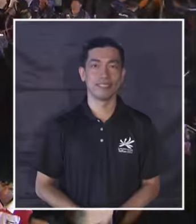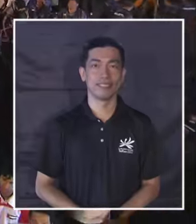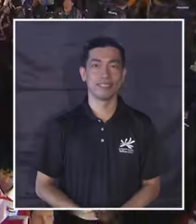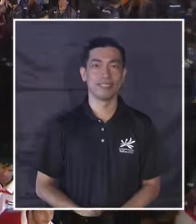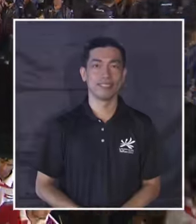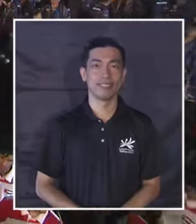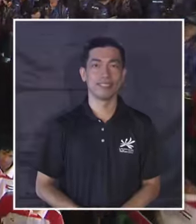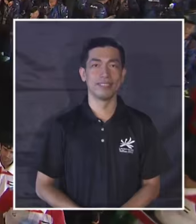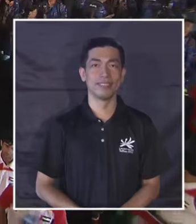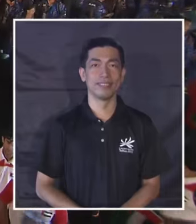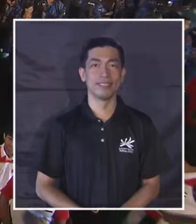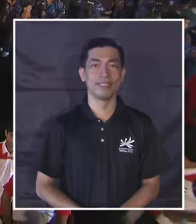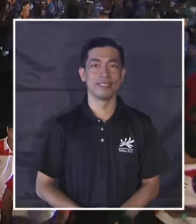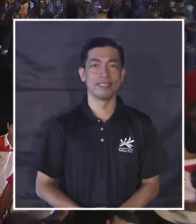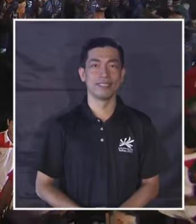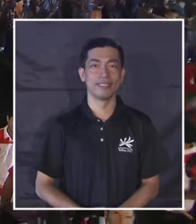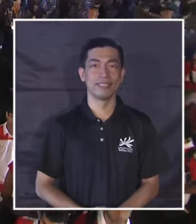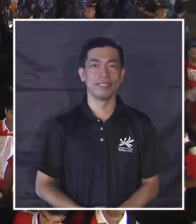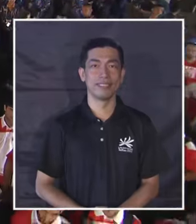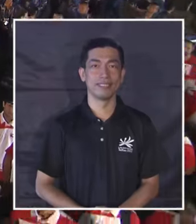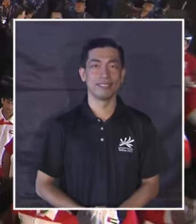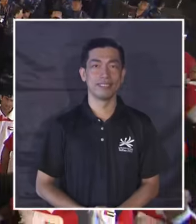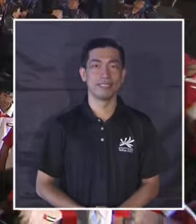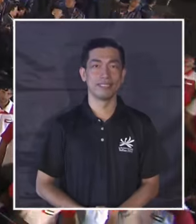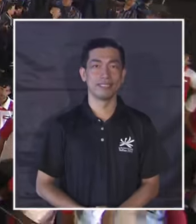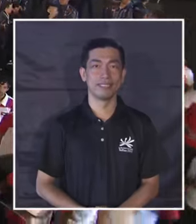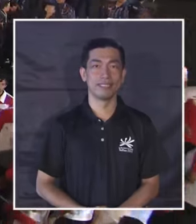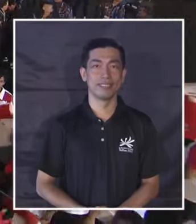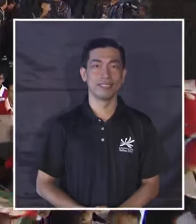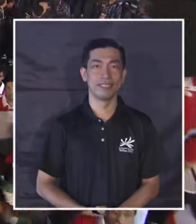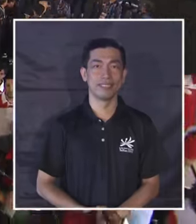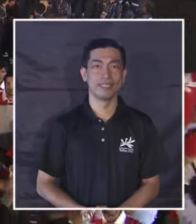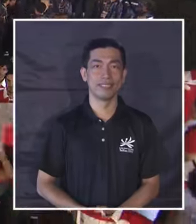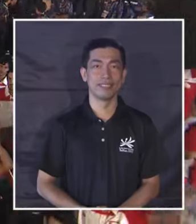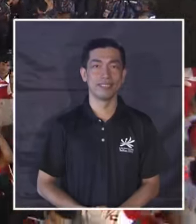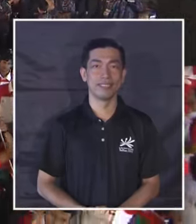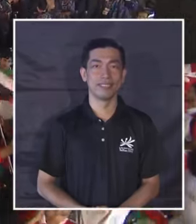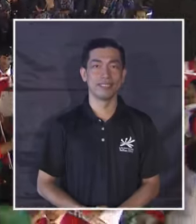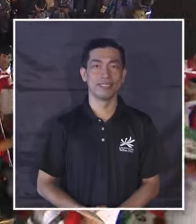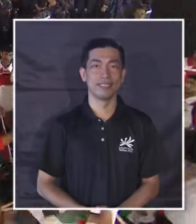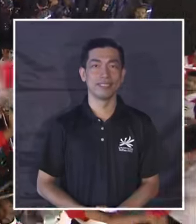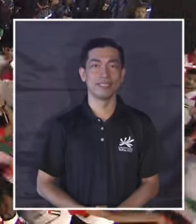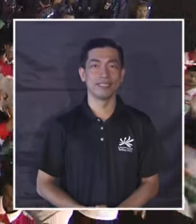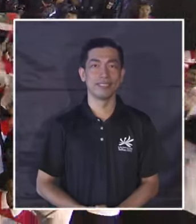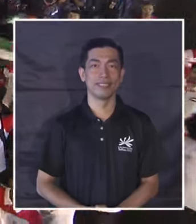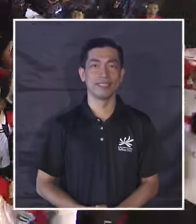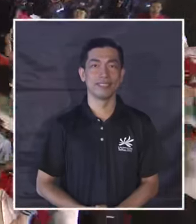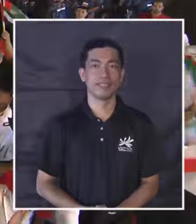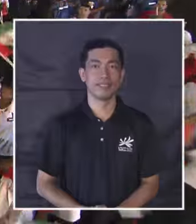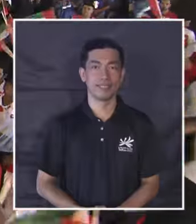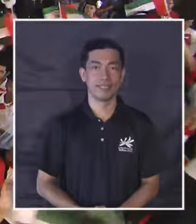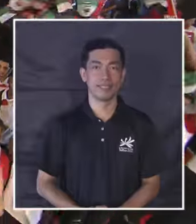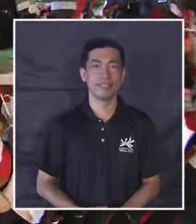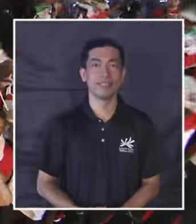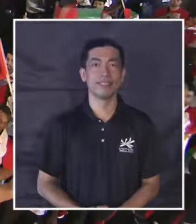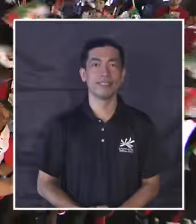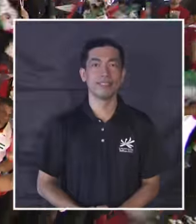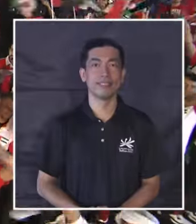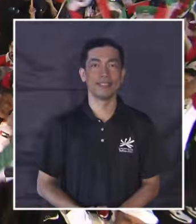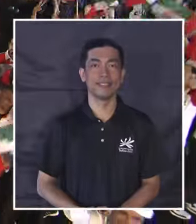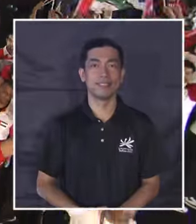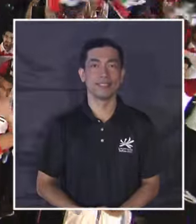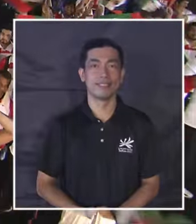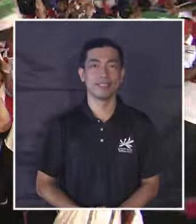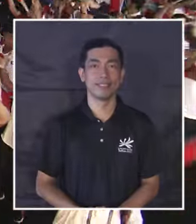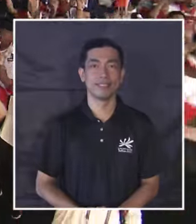second only to the Deaf Olympic Games. There will be 12 competitions held in this game. The